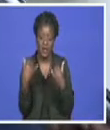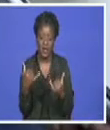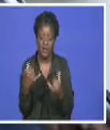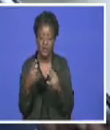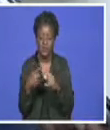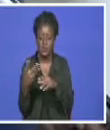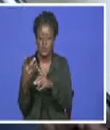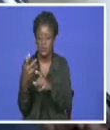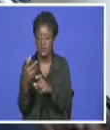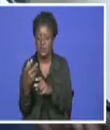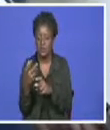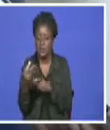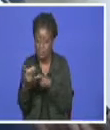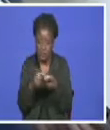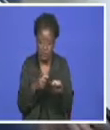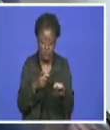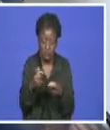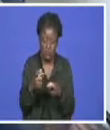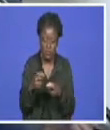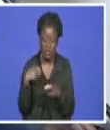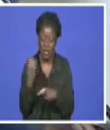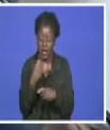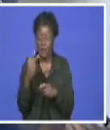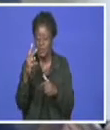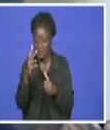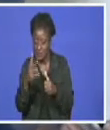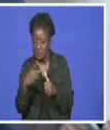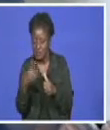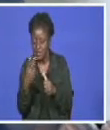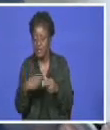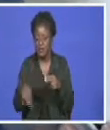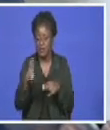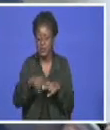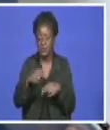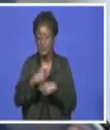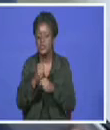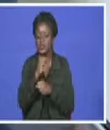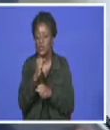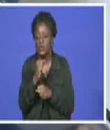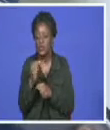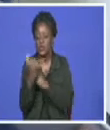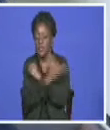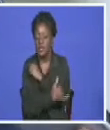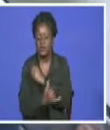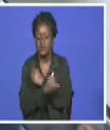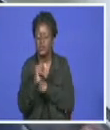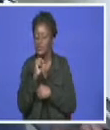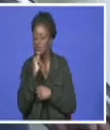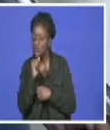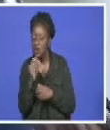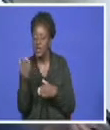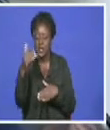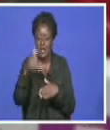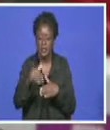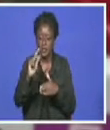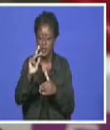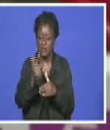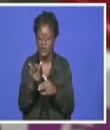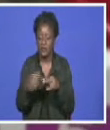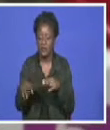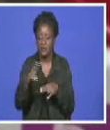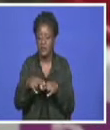our hands around our second wave to ensure that the country does not enter a third wave.